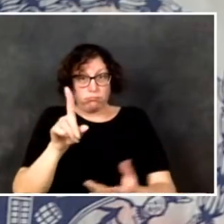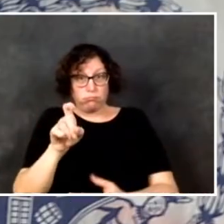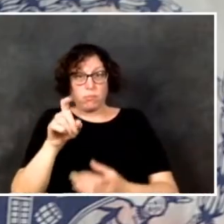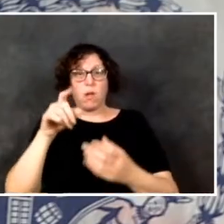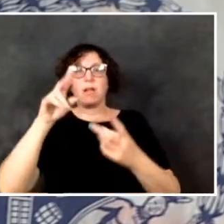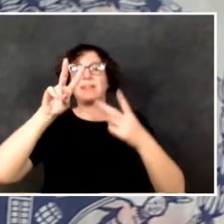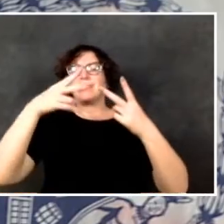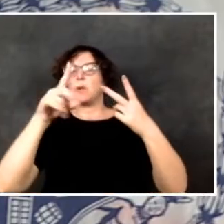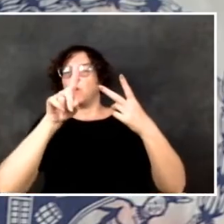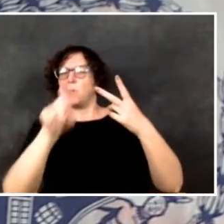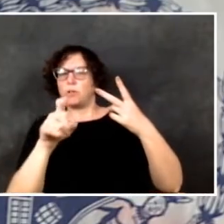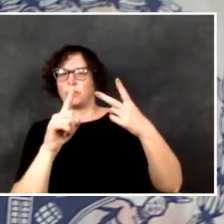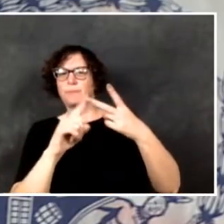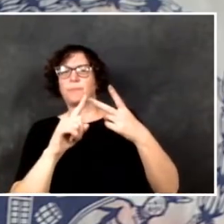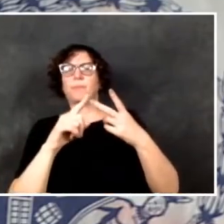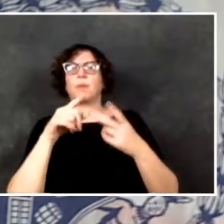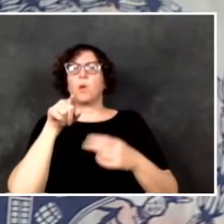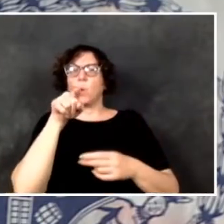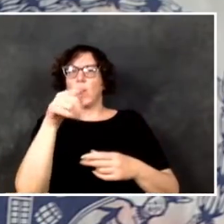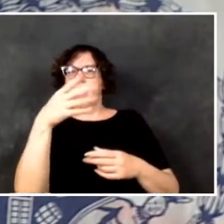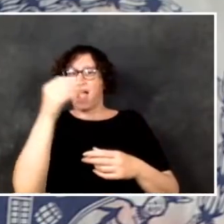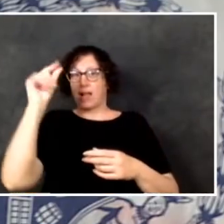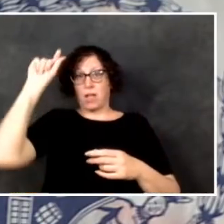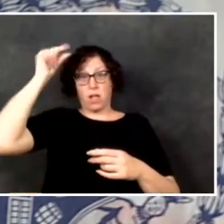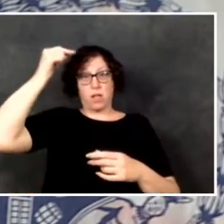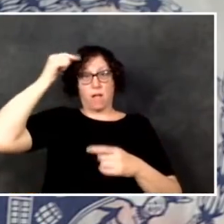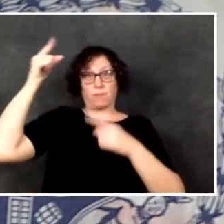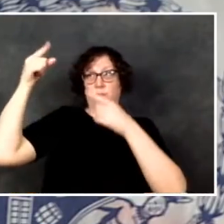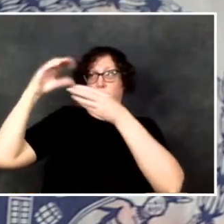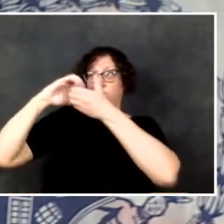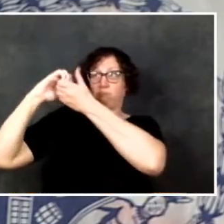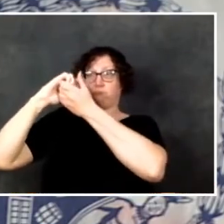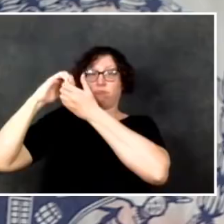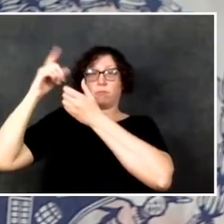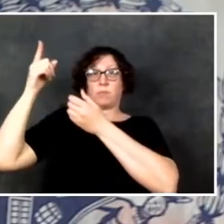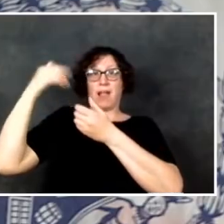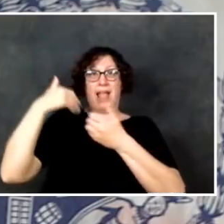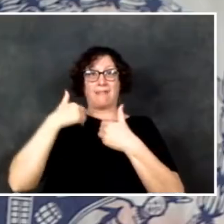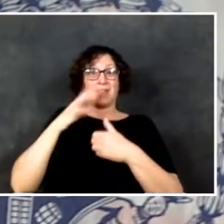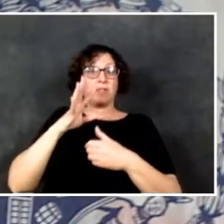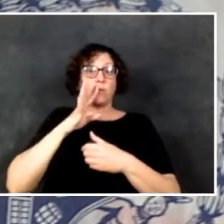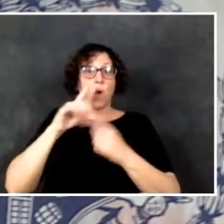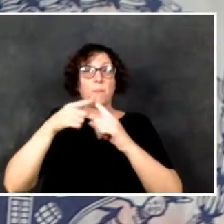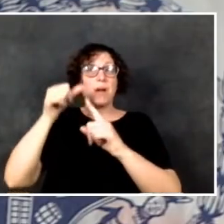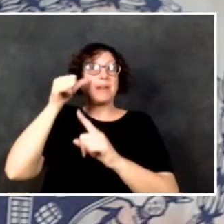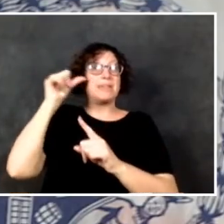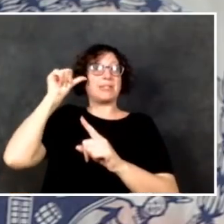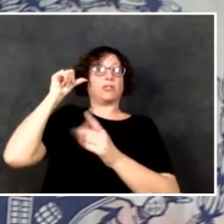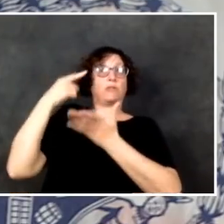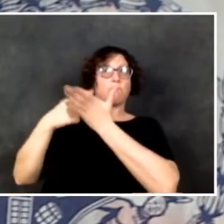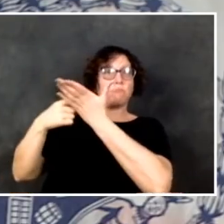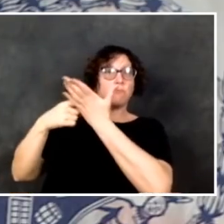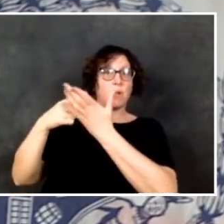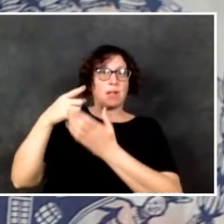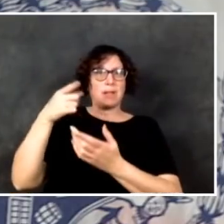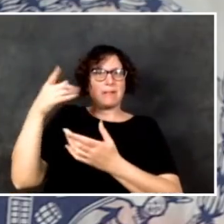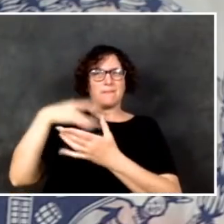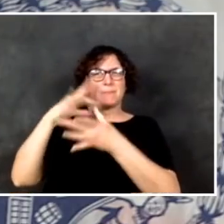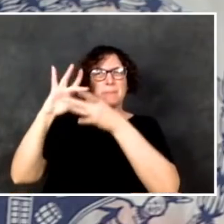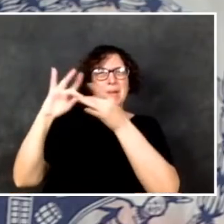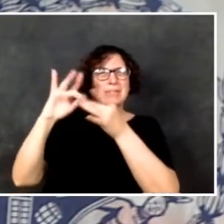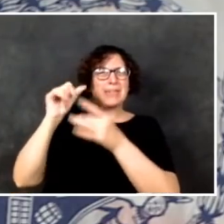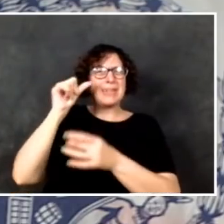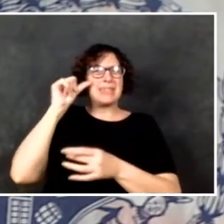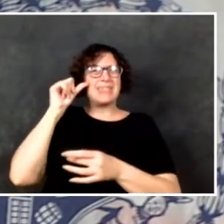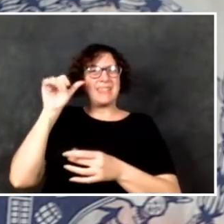since his press conference yesterday? I mean, he seems to be under the impression that the final authority about the school closure decision is his. So